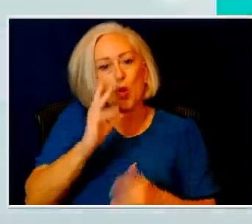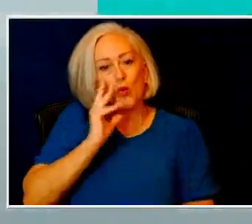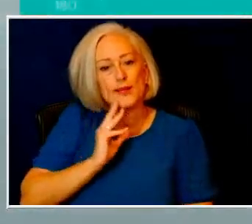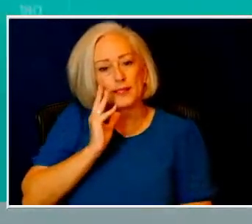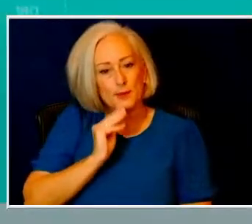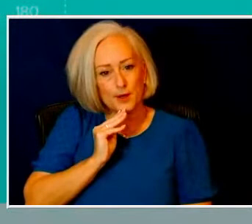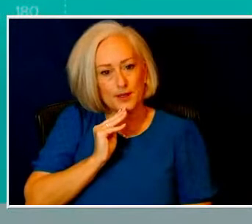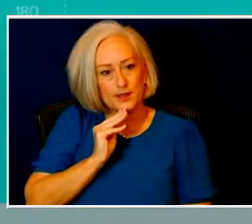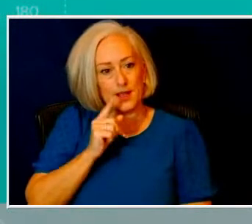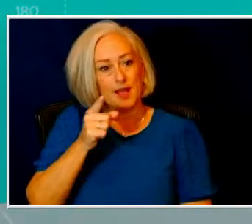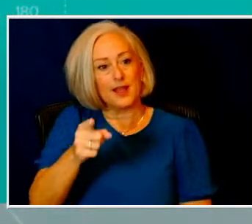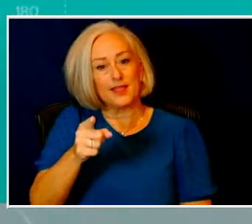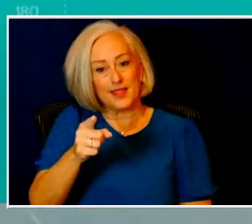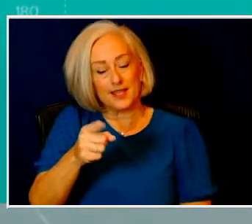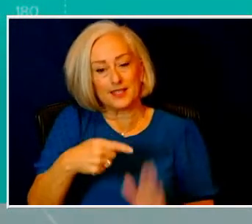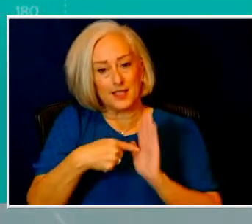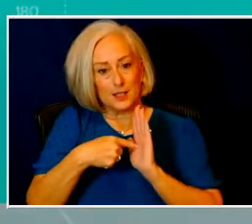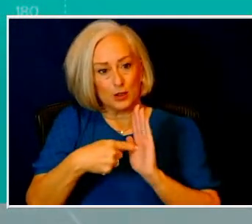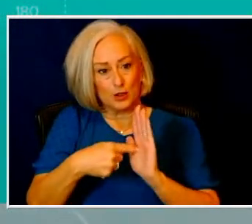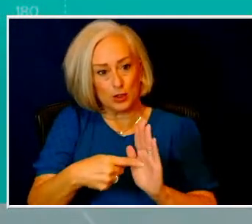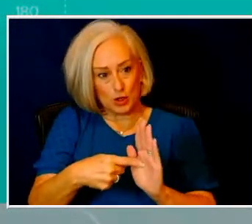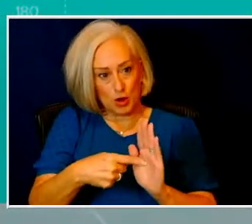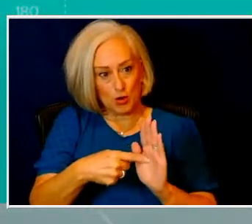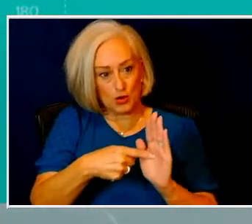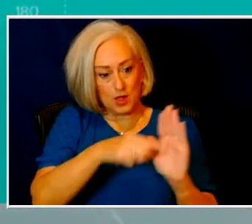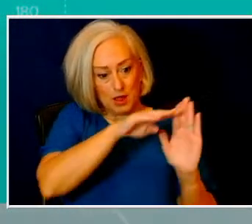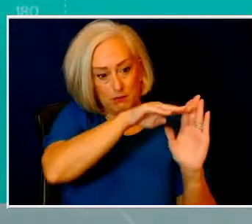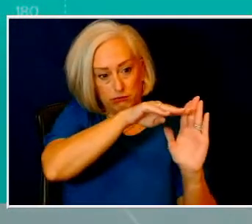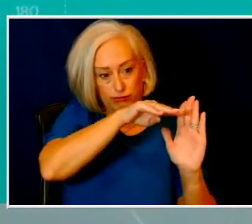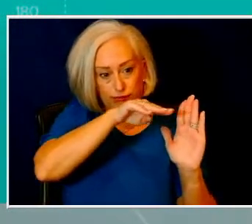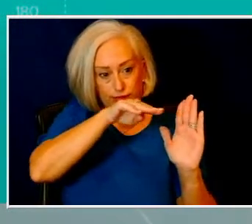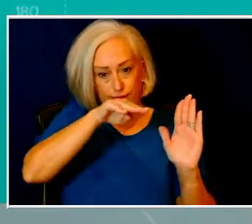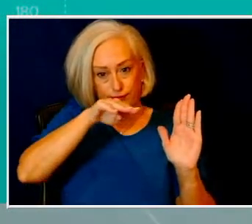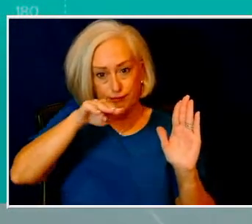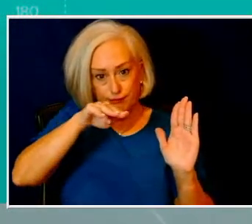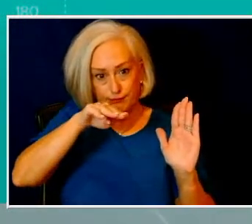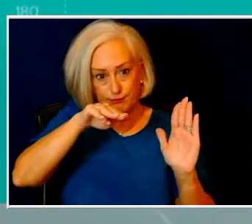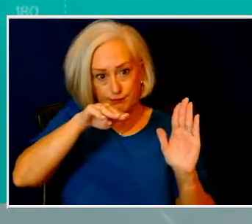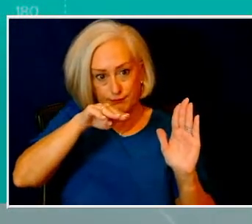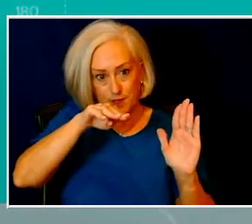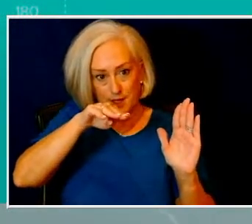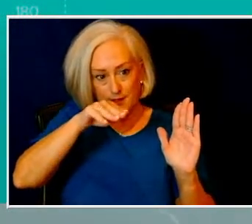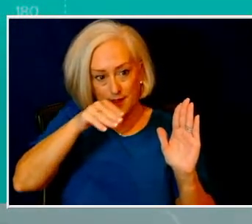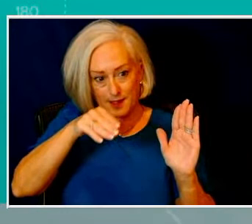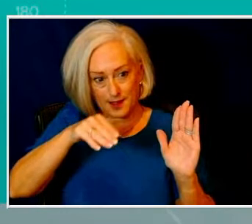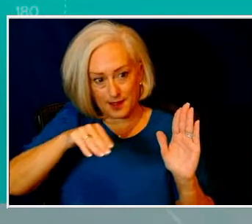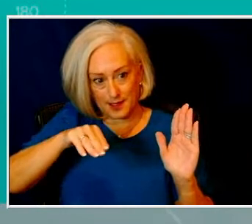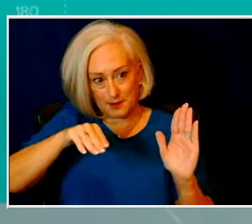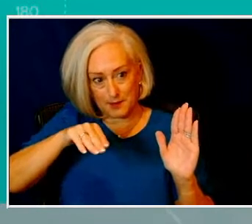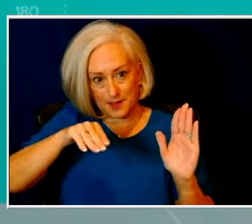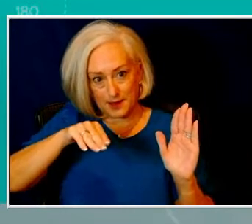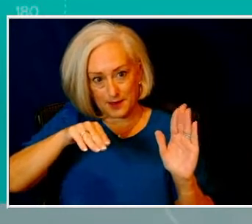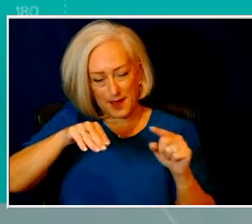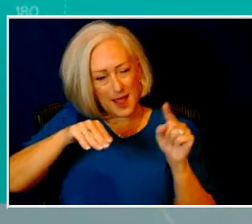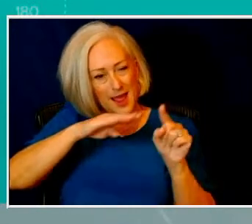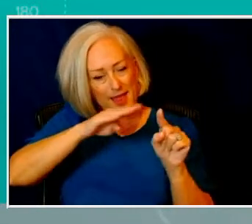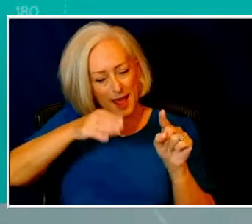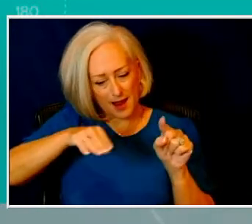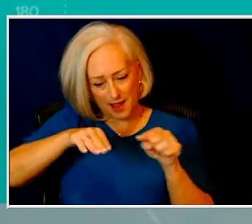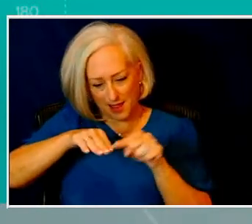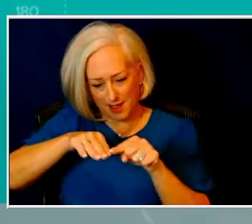shows the essentially steady flat line, and then we see some tiny dips. Were you losing weight then and kind of gaining it back? What does that